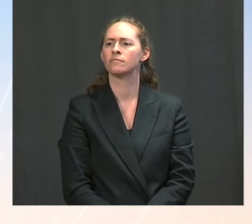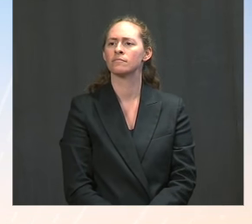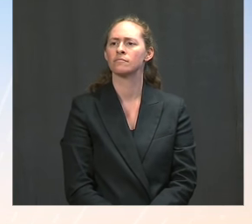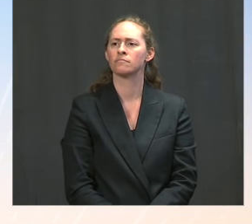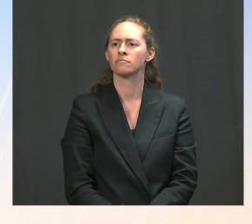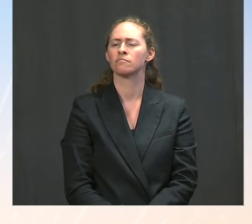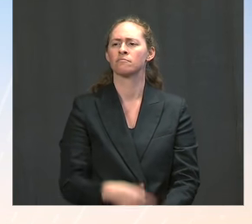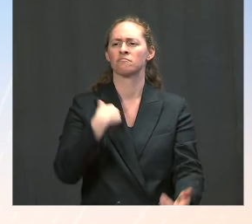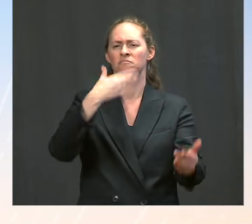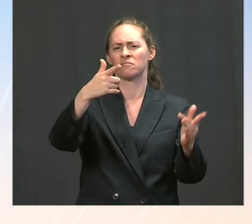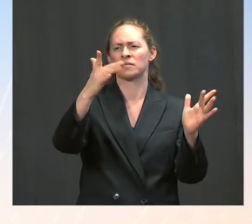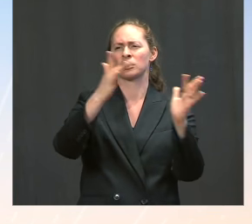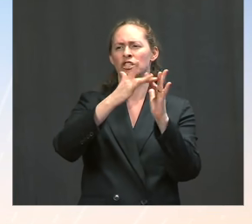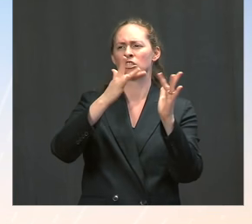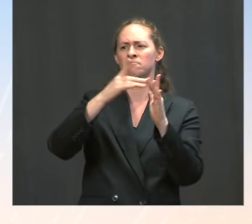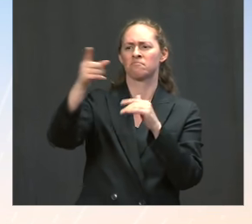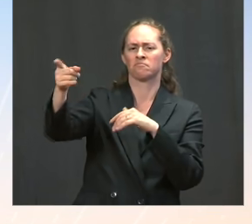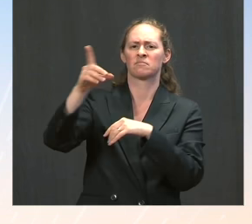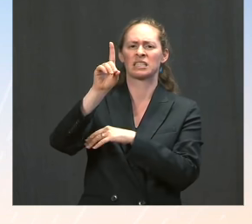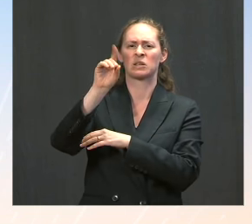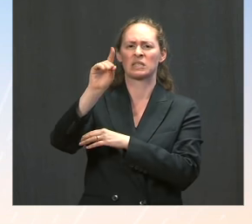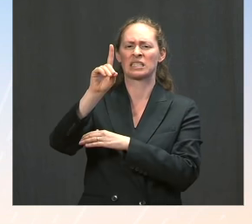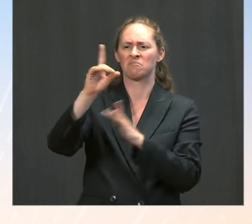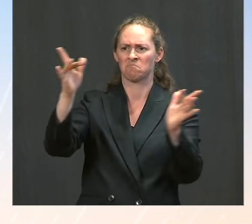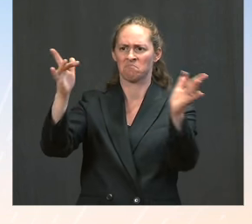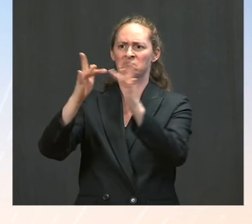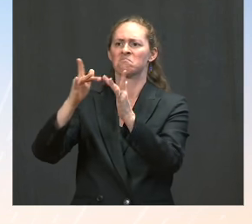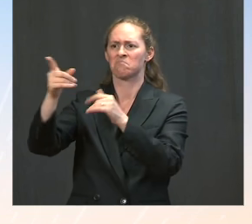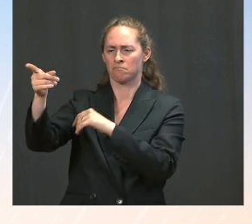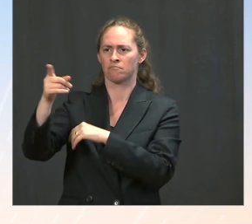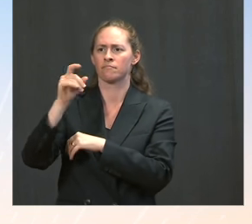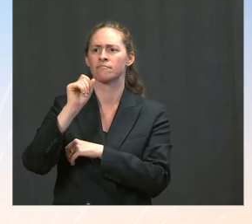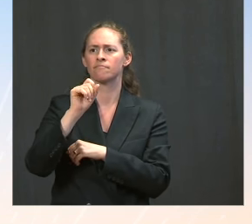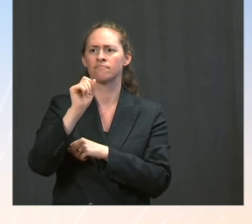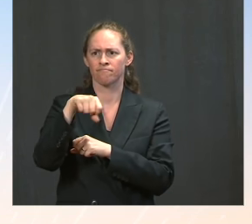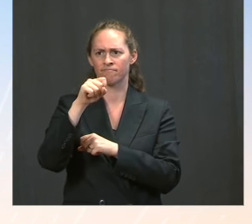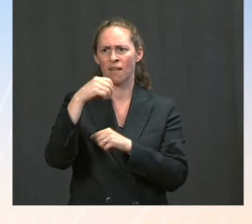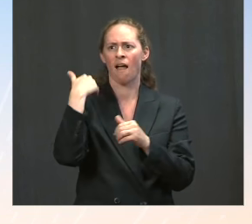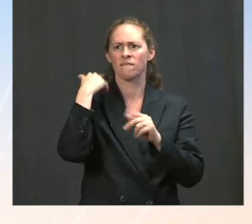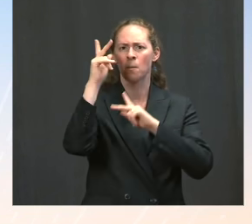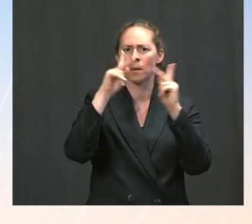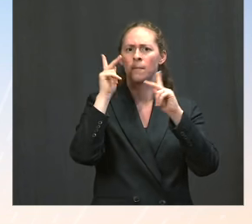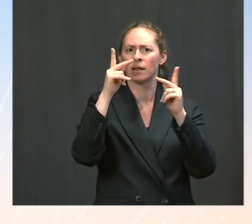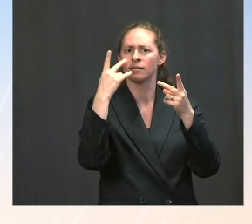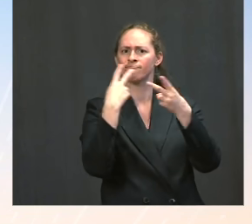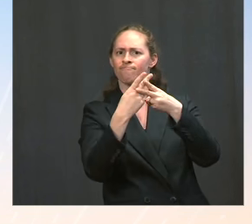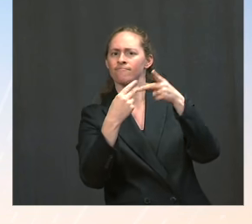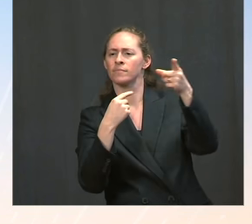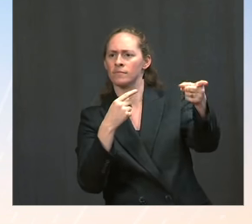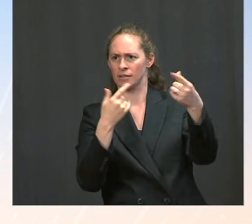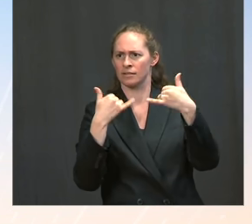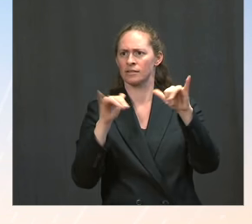39 detainees who remain at Guantanamo Bay. 10 are eligible for transfer, of course. 17 are